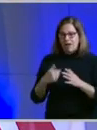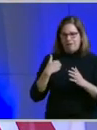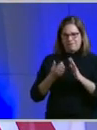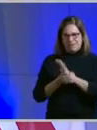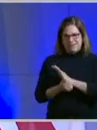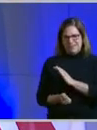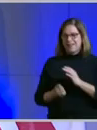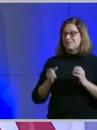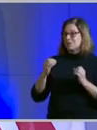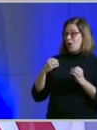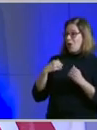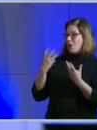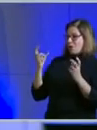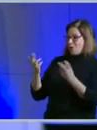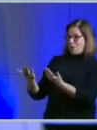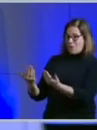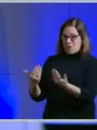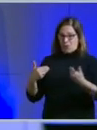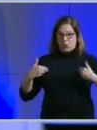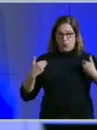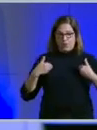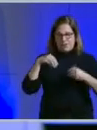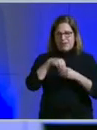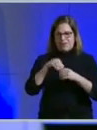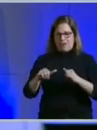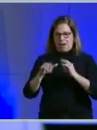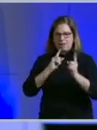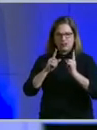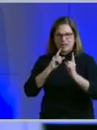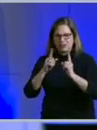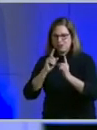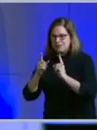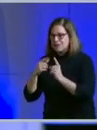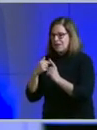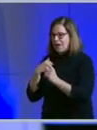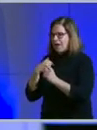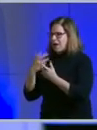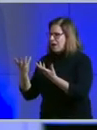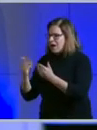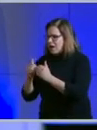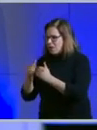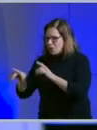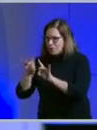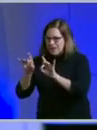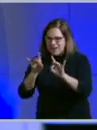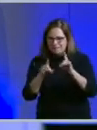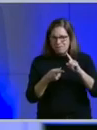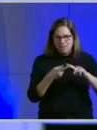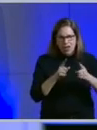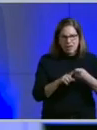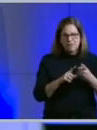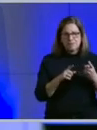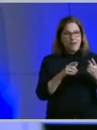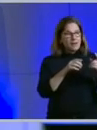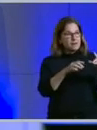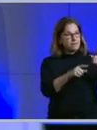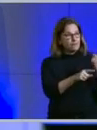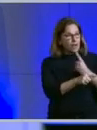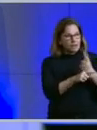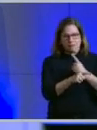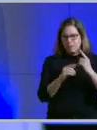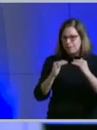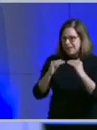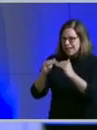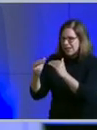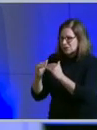conversation, the skill of choosing friends and peer associations, their leadership skills so they can make wise decisions and